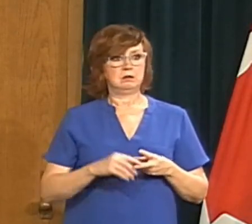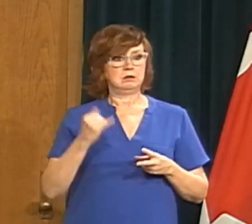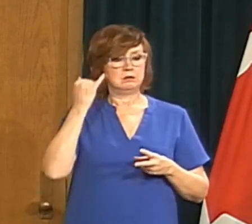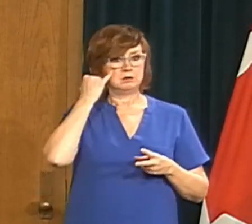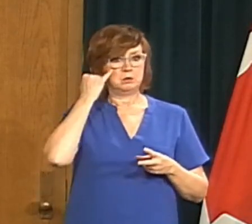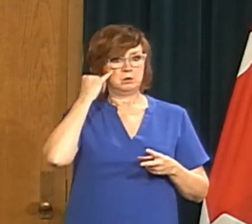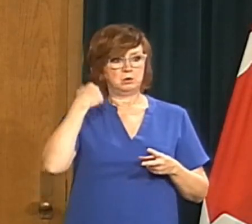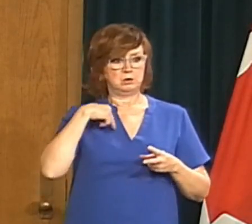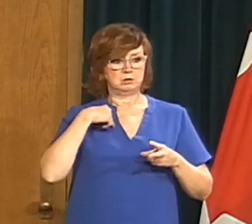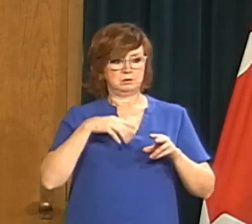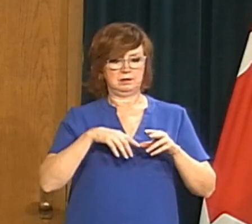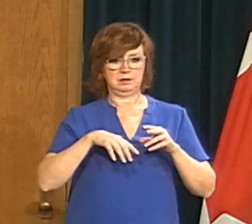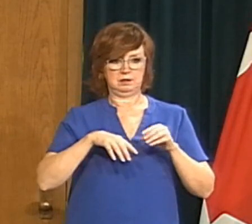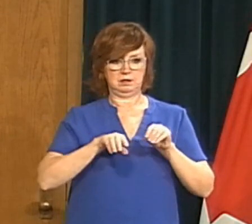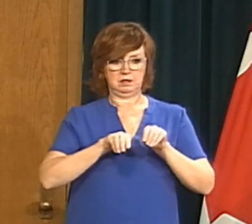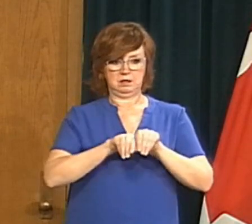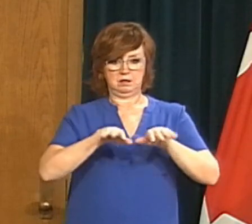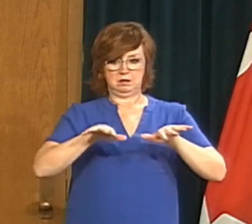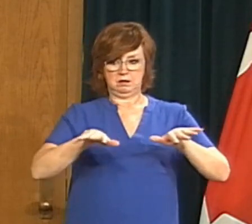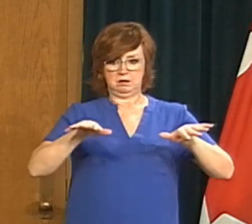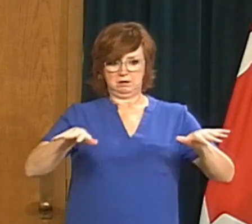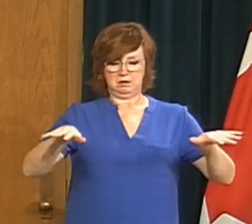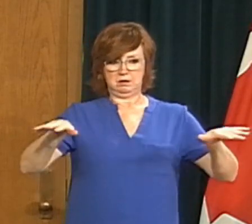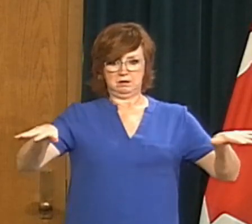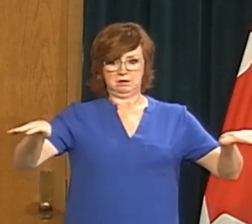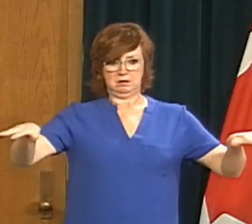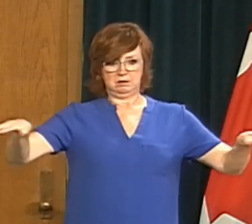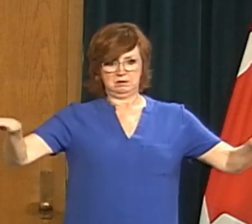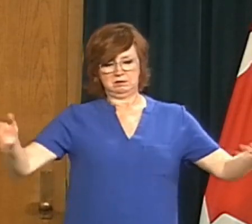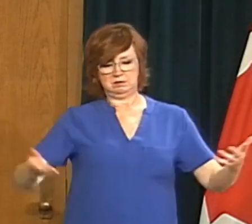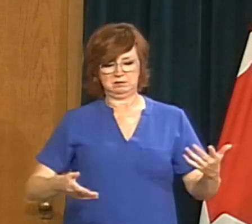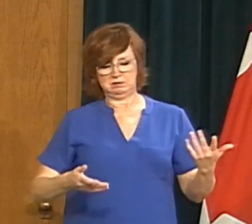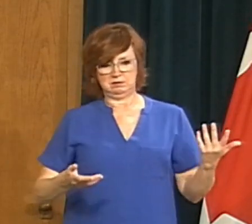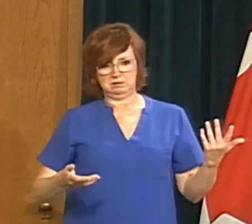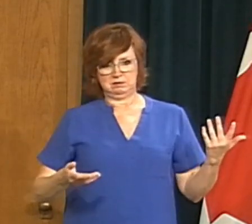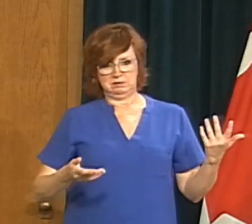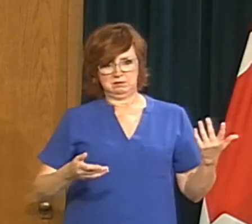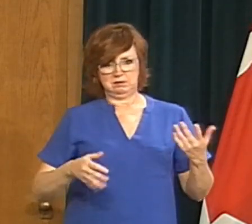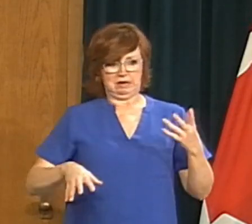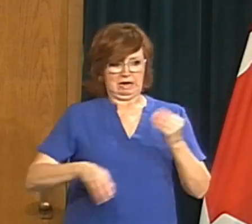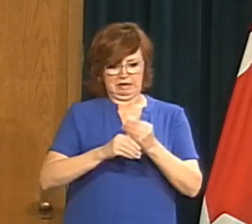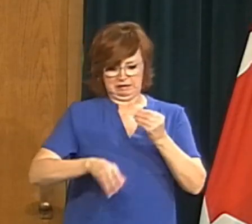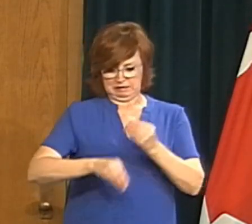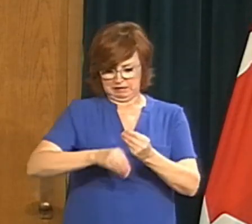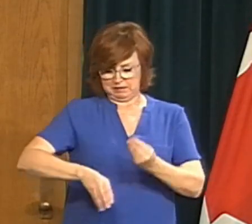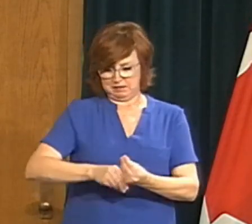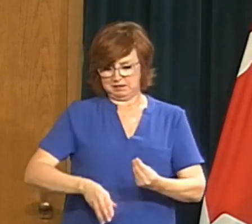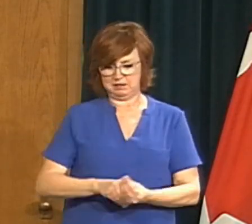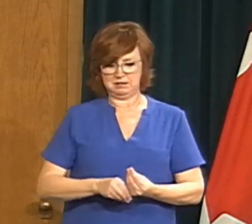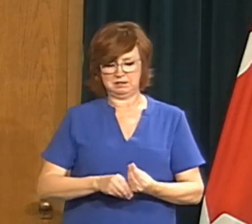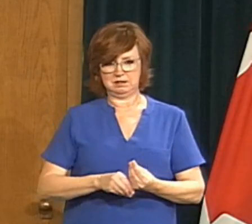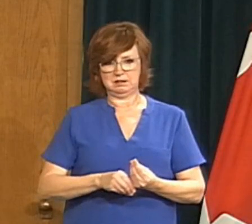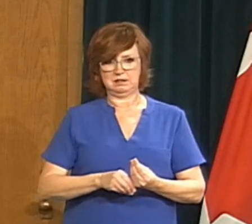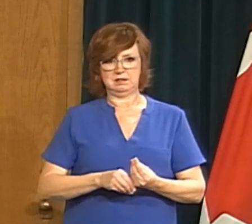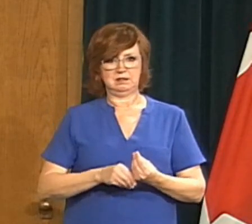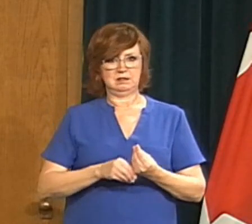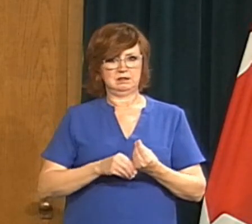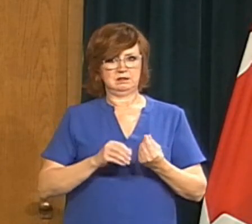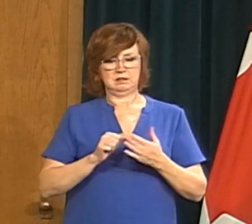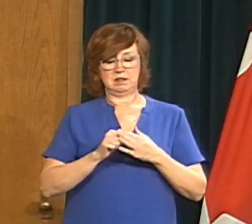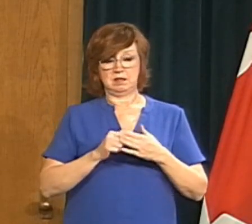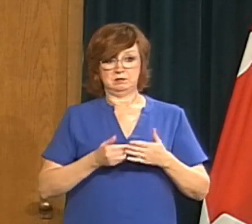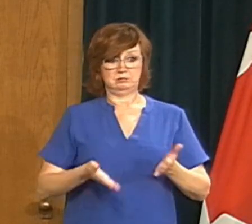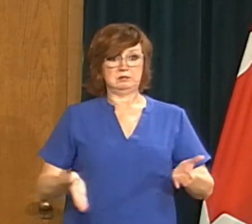entire private sector, retail or otherwise, then you're looking at double or triple the numbers